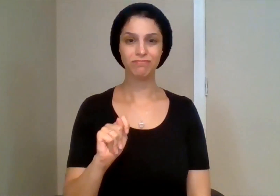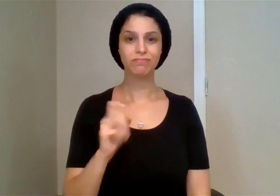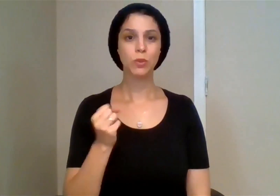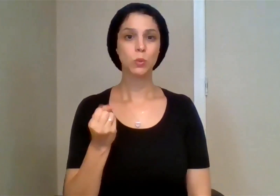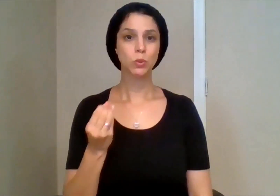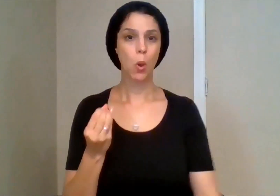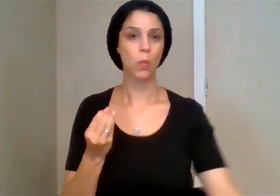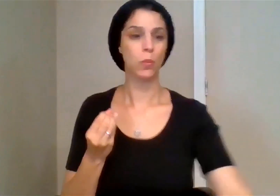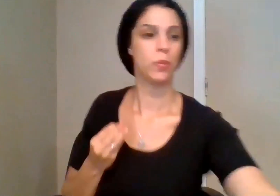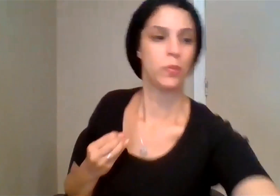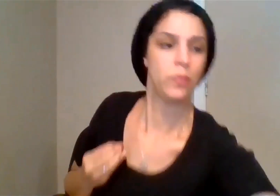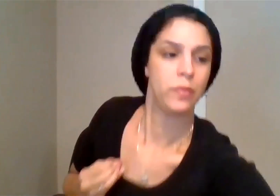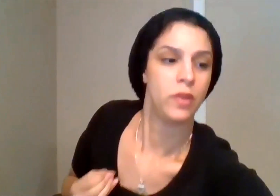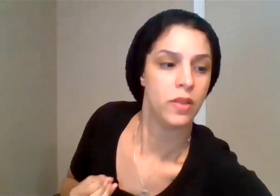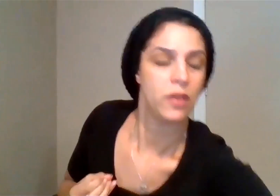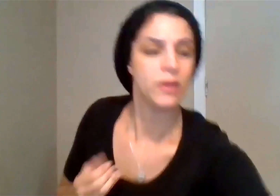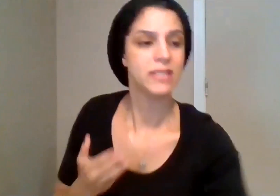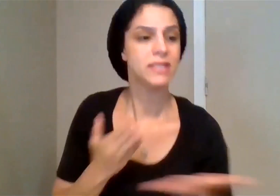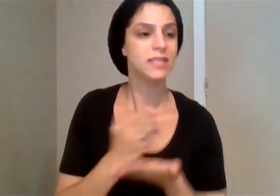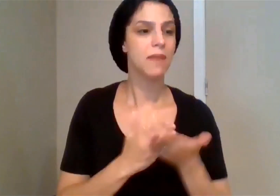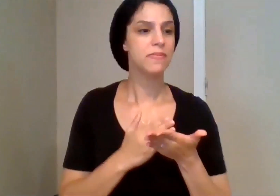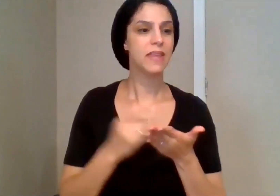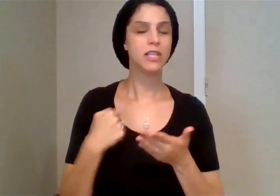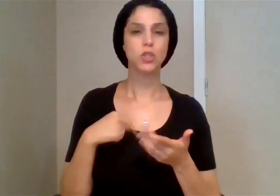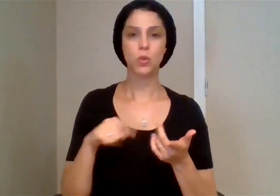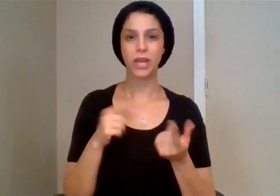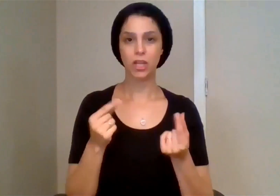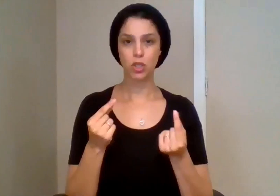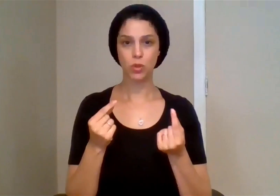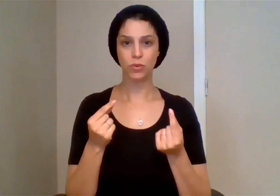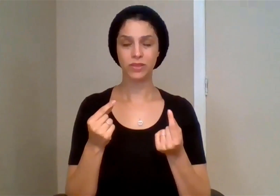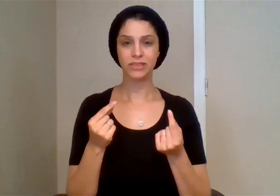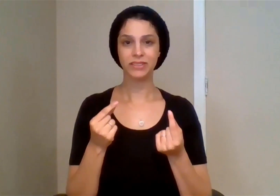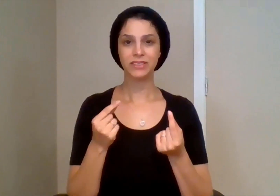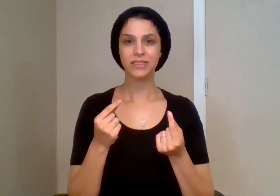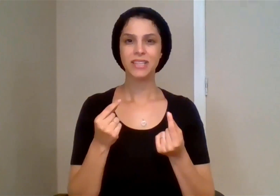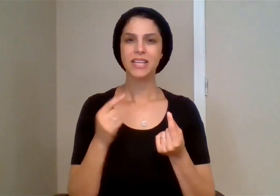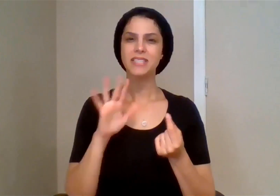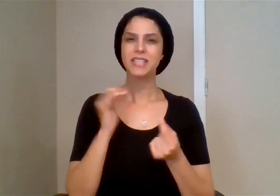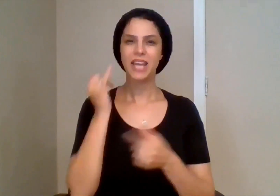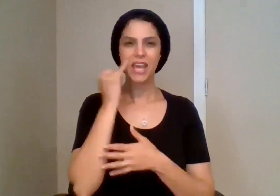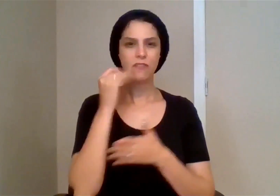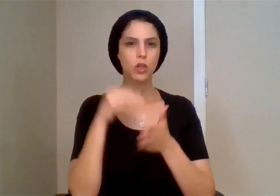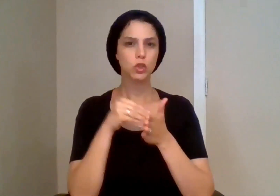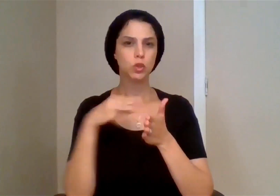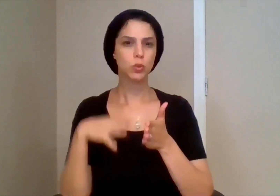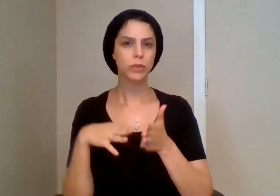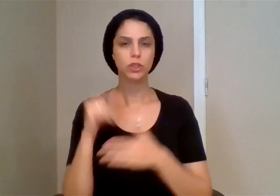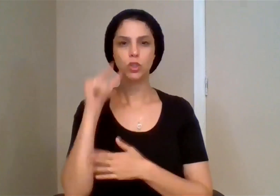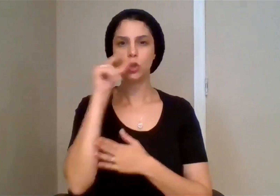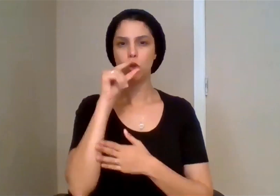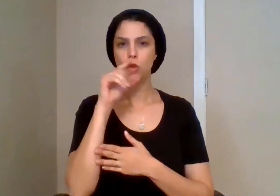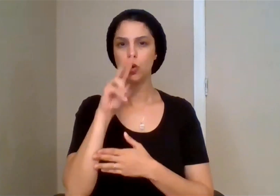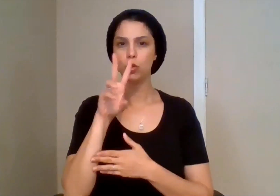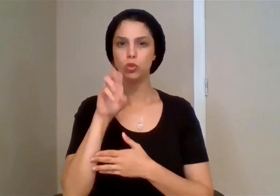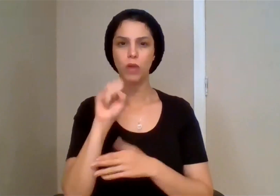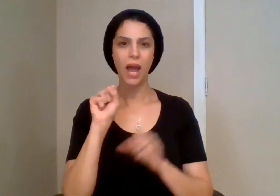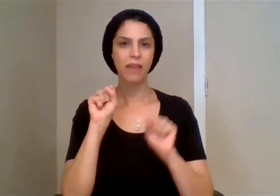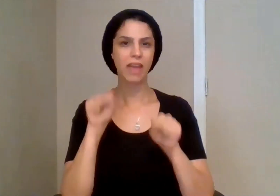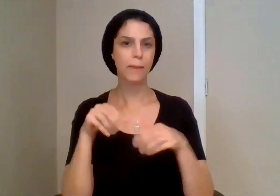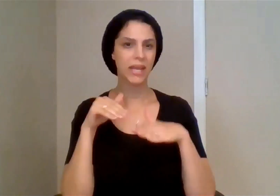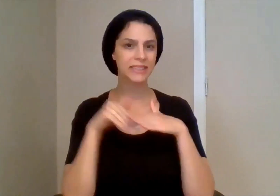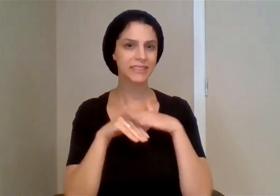are a couple things you can do. One of the nice things is that the student's Google Drive folder is accessible on